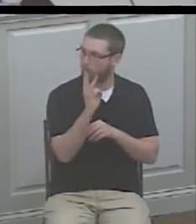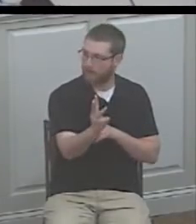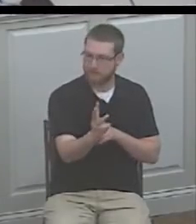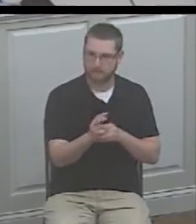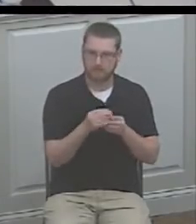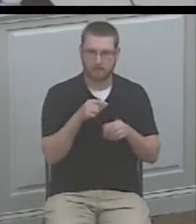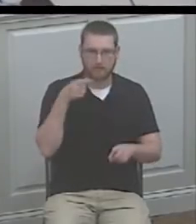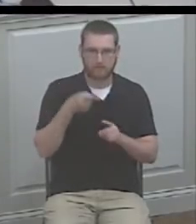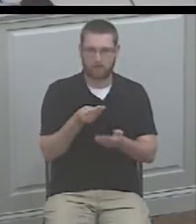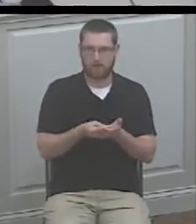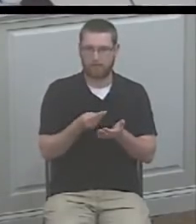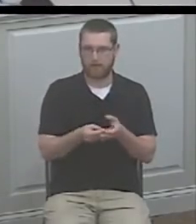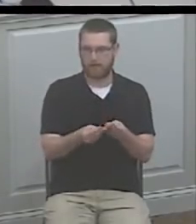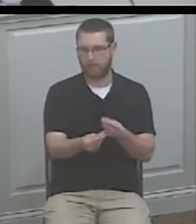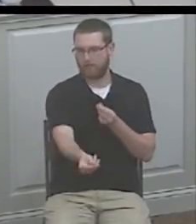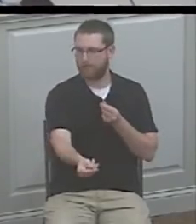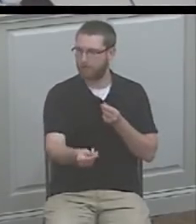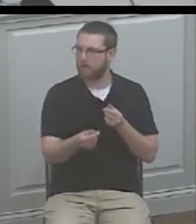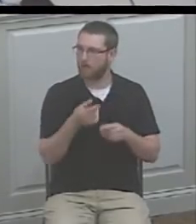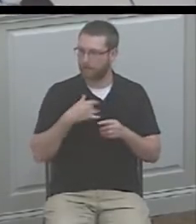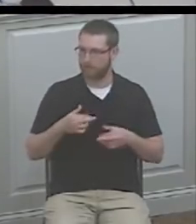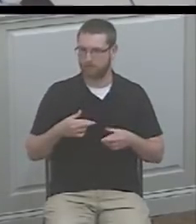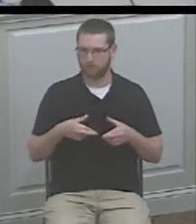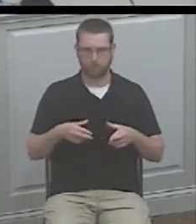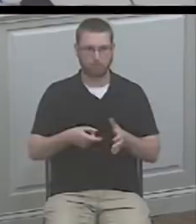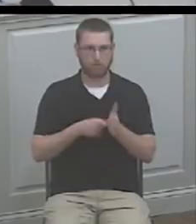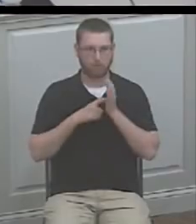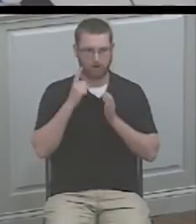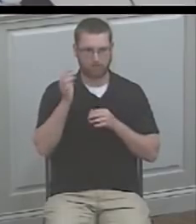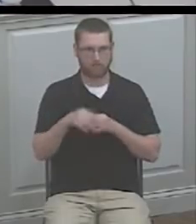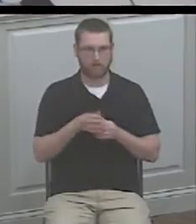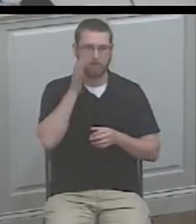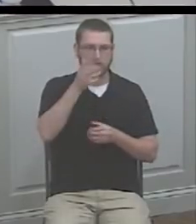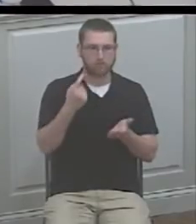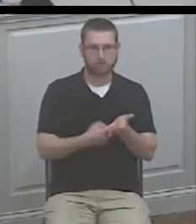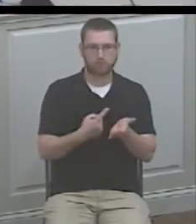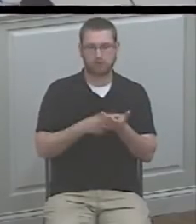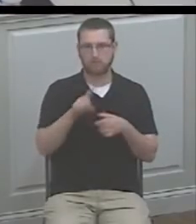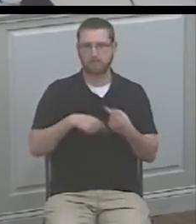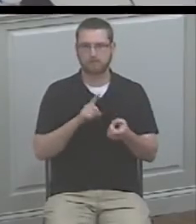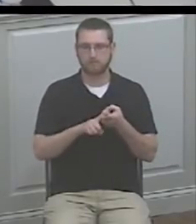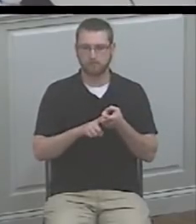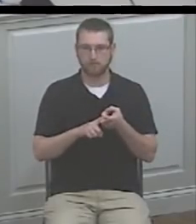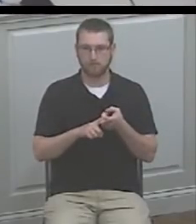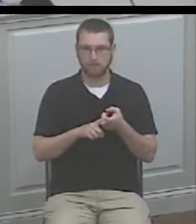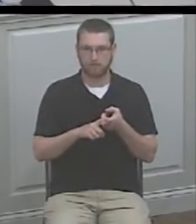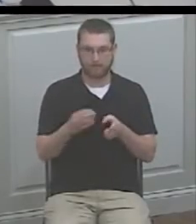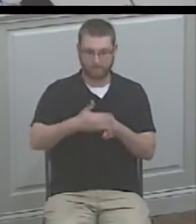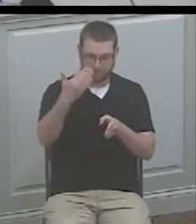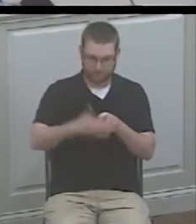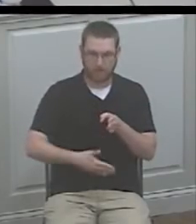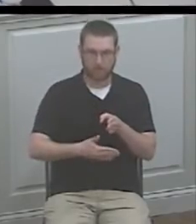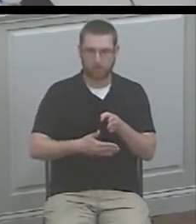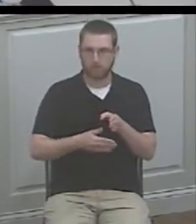money, basically, which is what we're required to do. And so there will be future discussion about the ultimate termination of that as